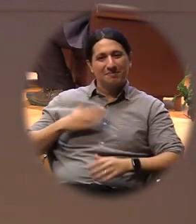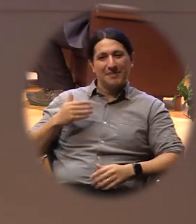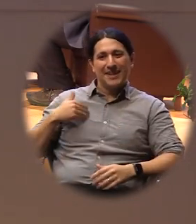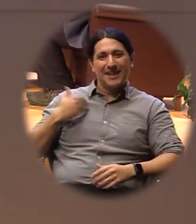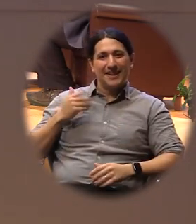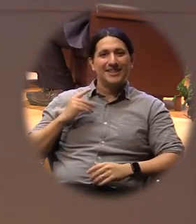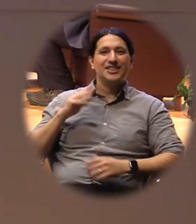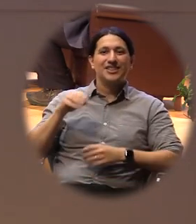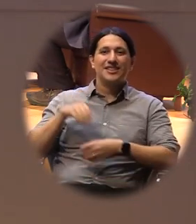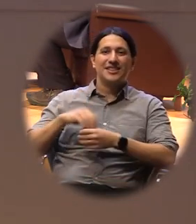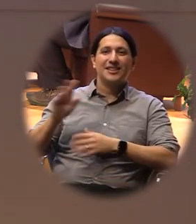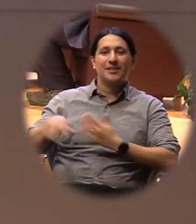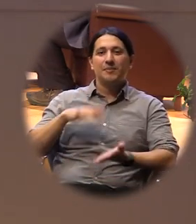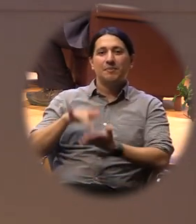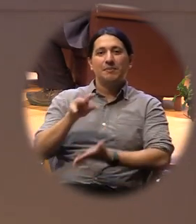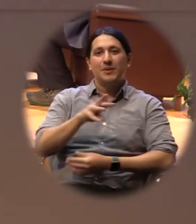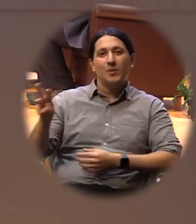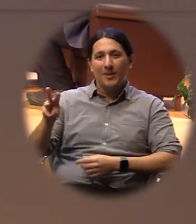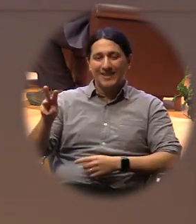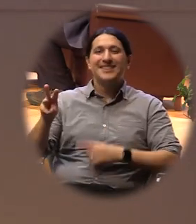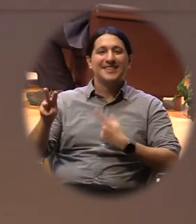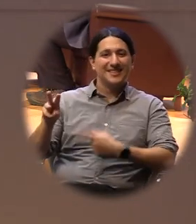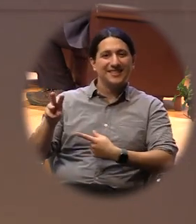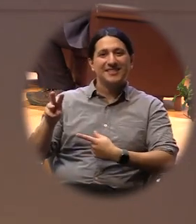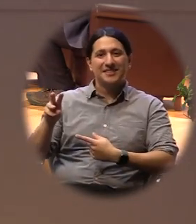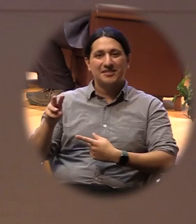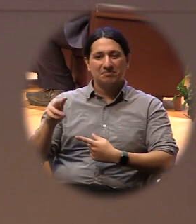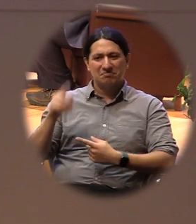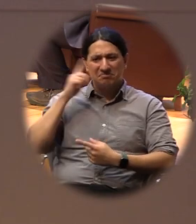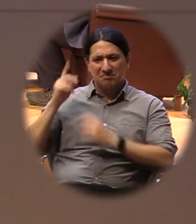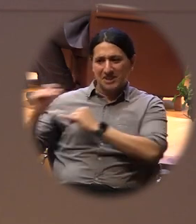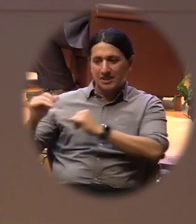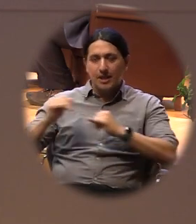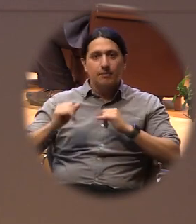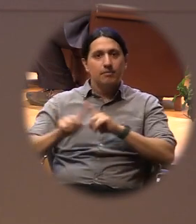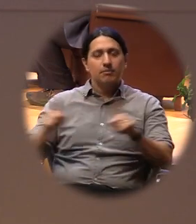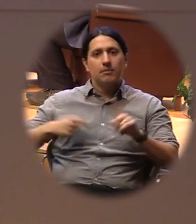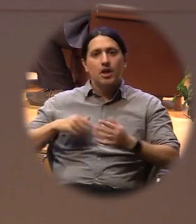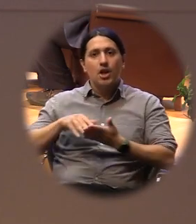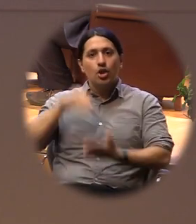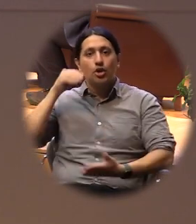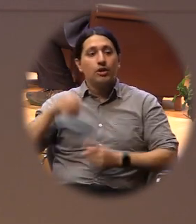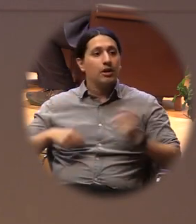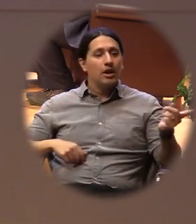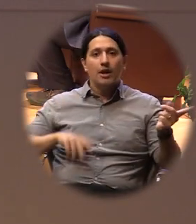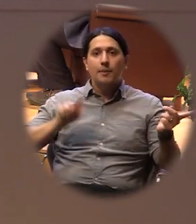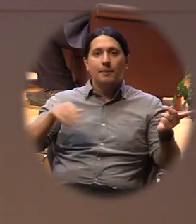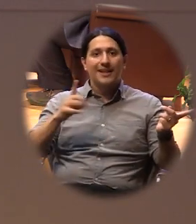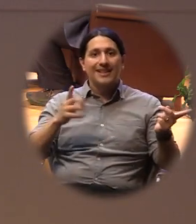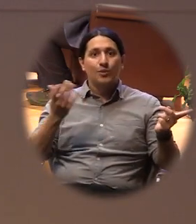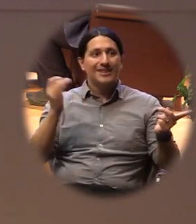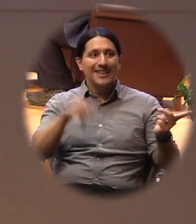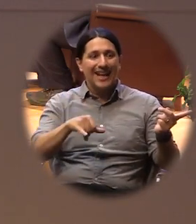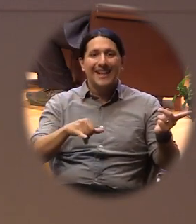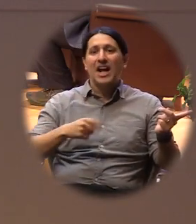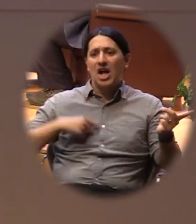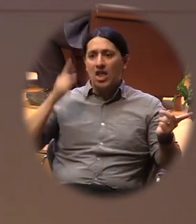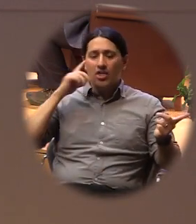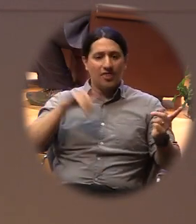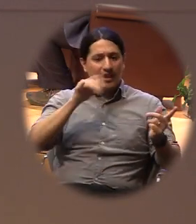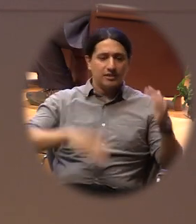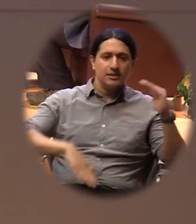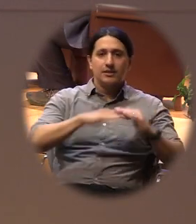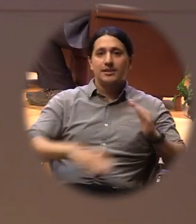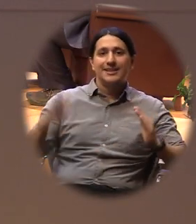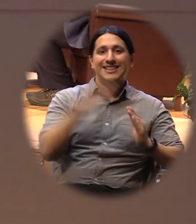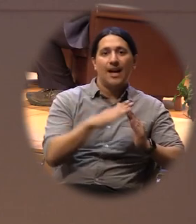and I wanted one. I thought it was as much school as you could go to. It turned out I was wrong. And I